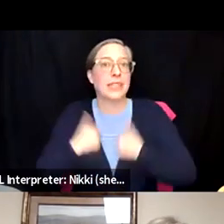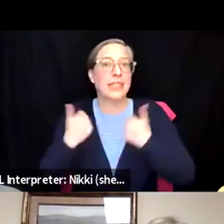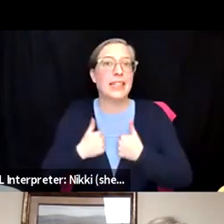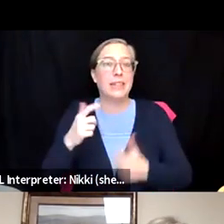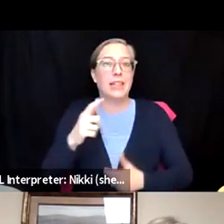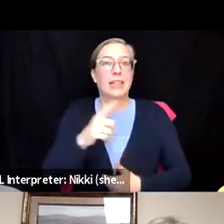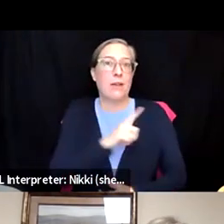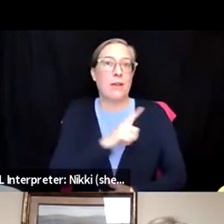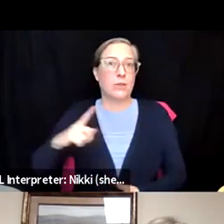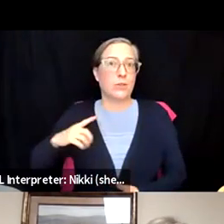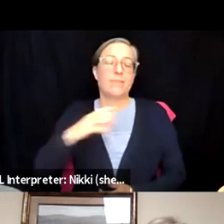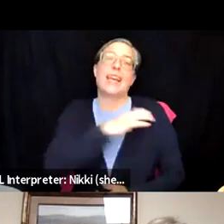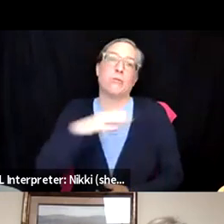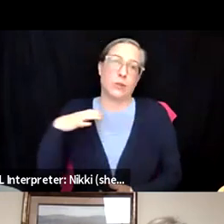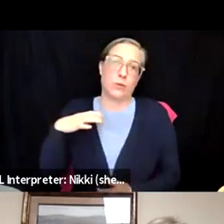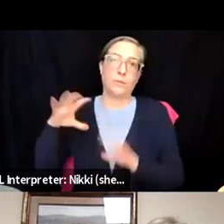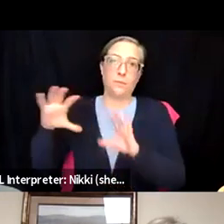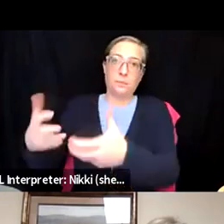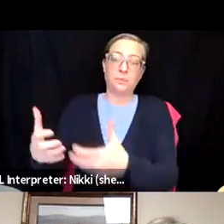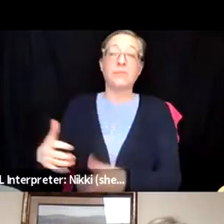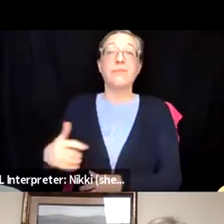few housekeeping